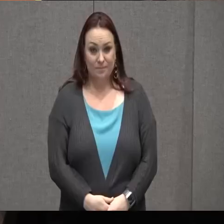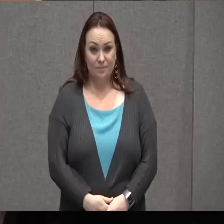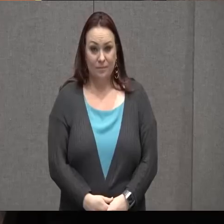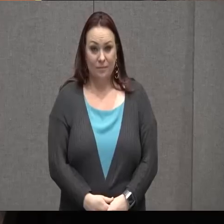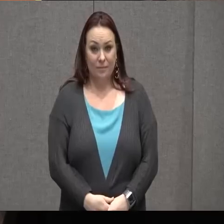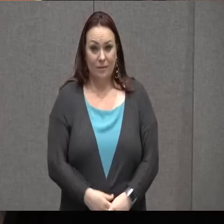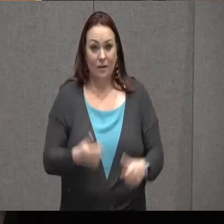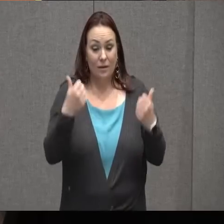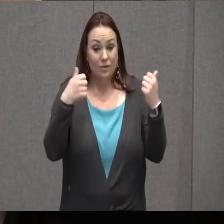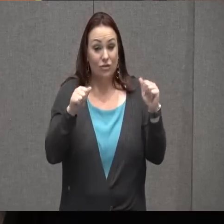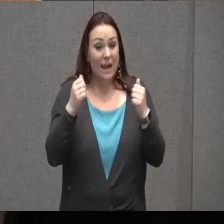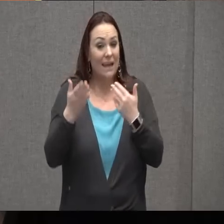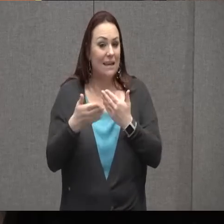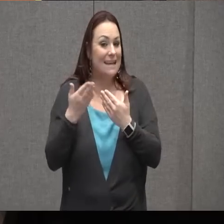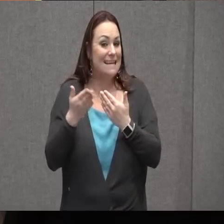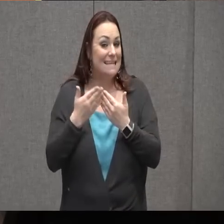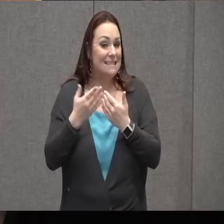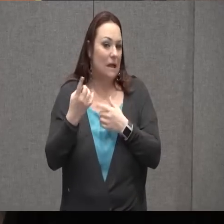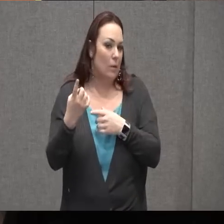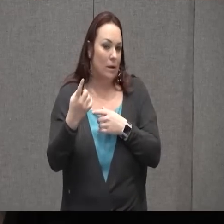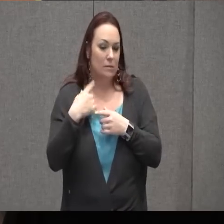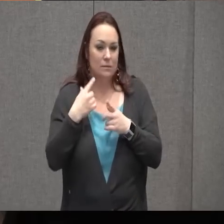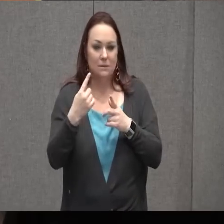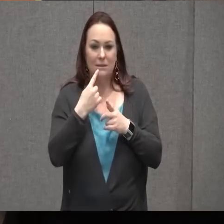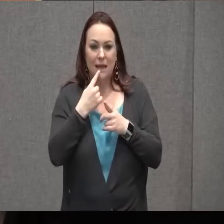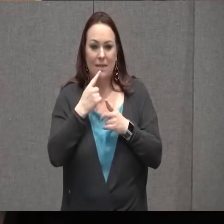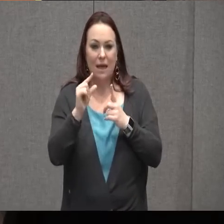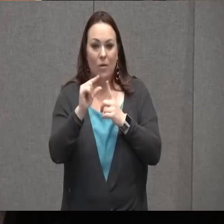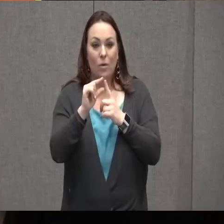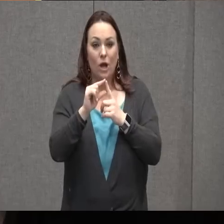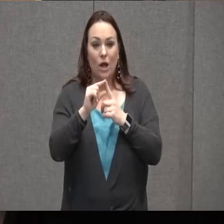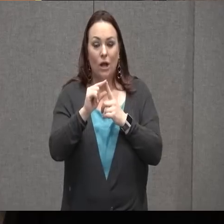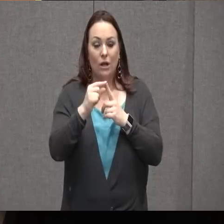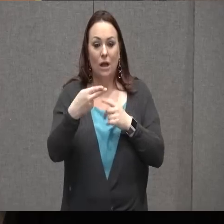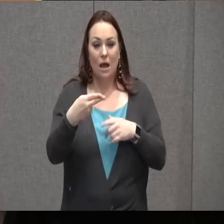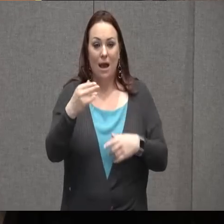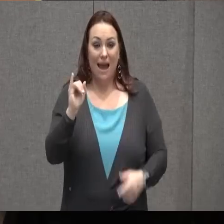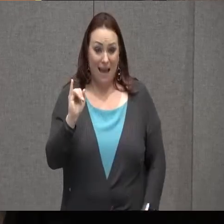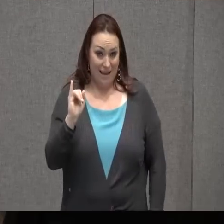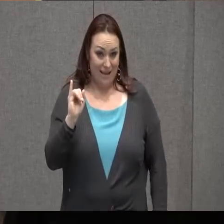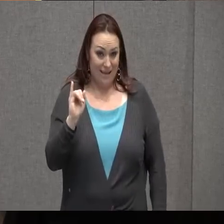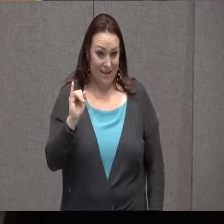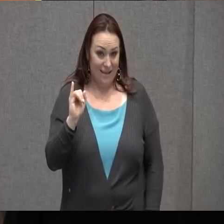So let's try an easy one like the word hi. Hi.